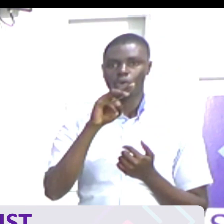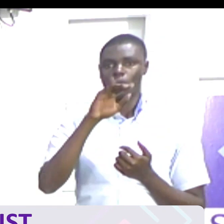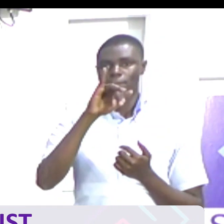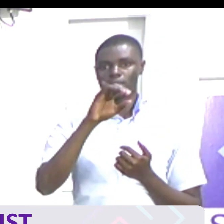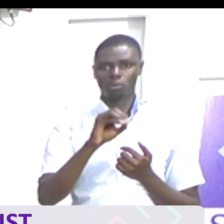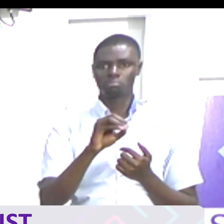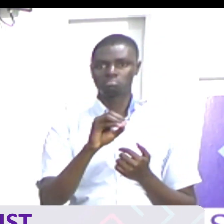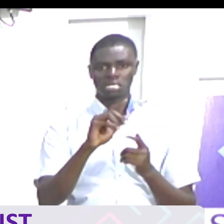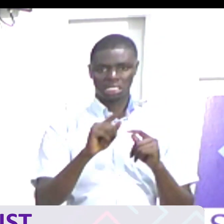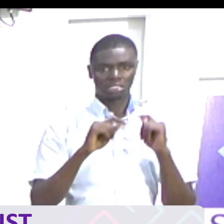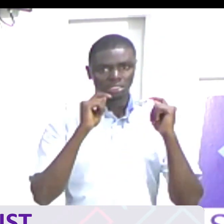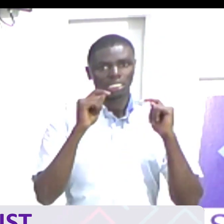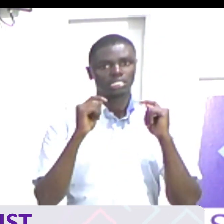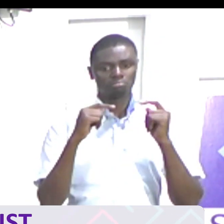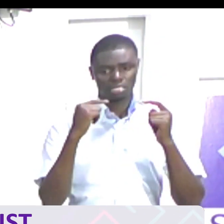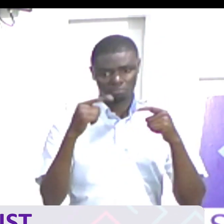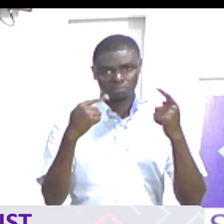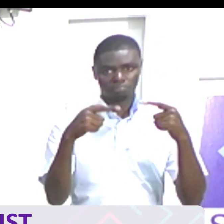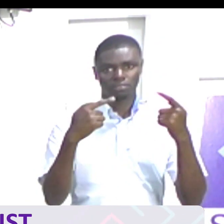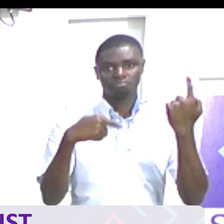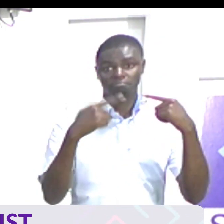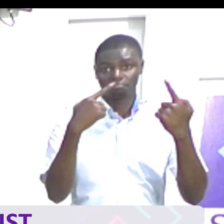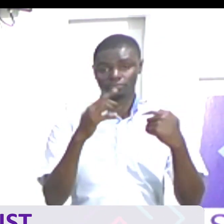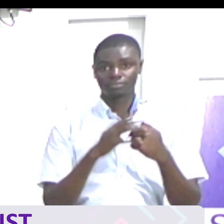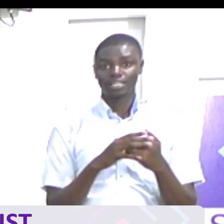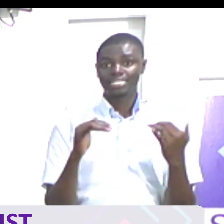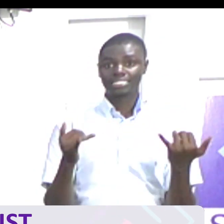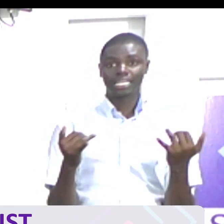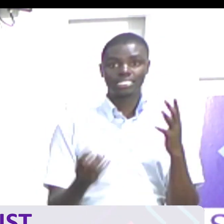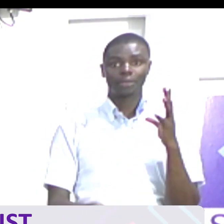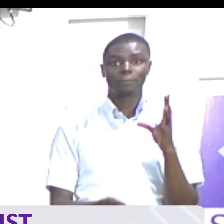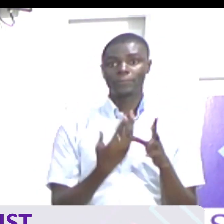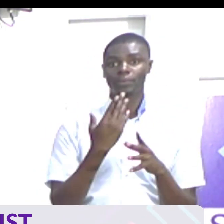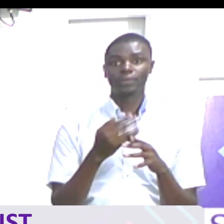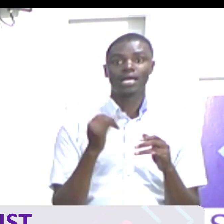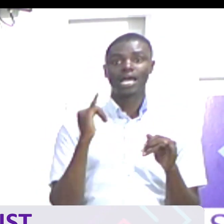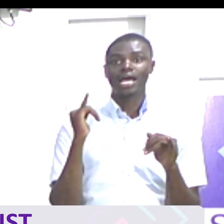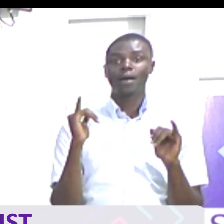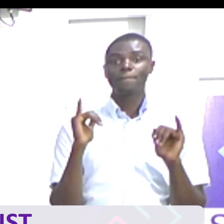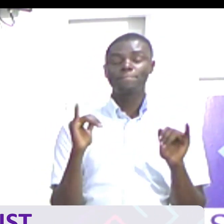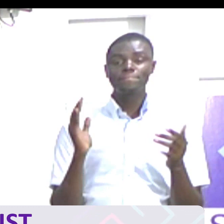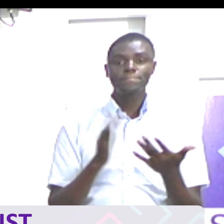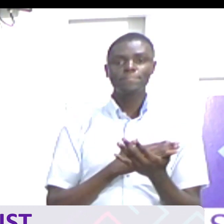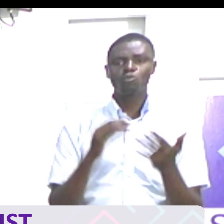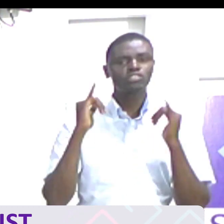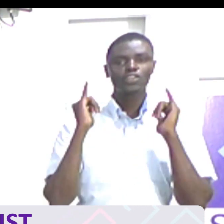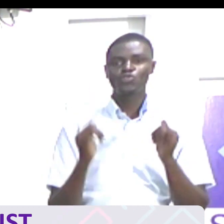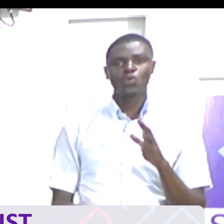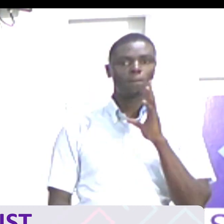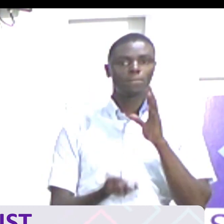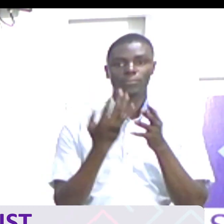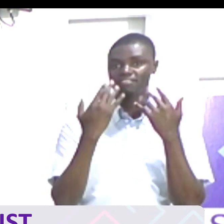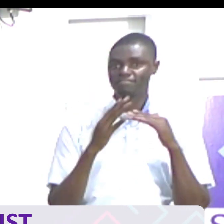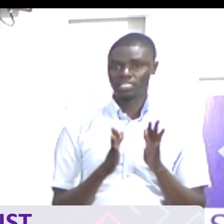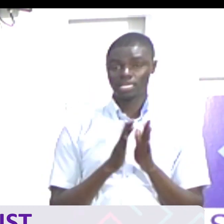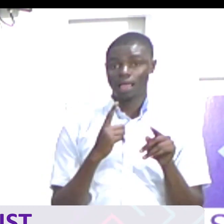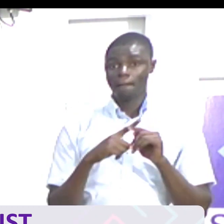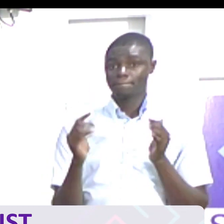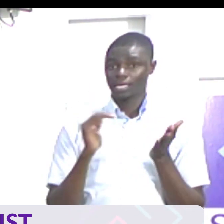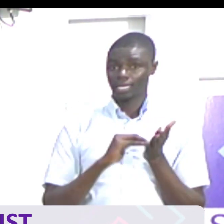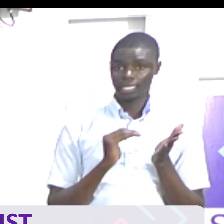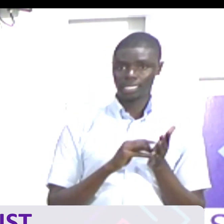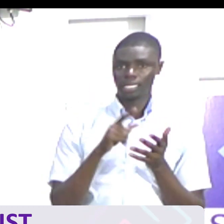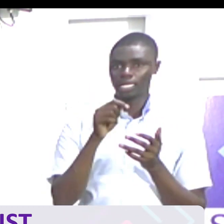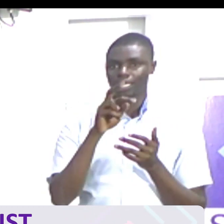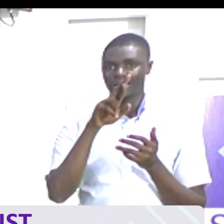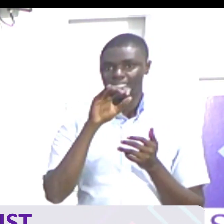budding talent. He's still making waves. Kuna tunaongea sasa hii ameshatoa doba safi, doba mpya tutaongelea hiyo pia. Unajua? But then again